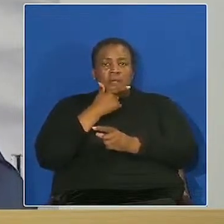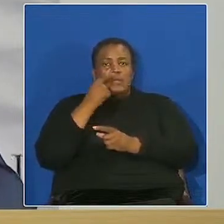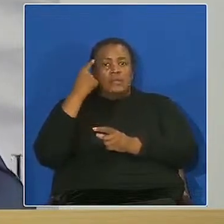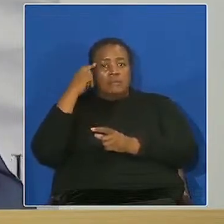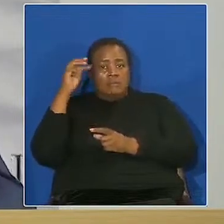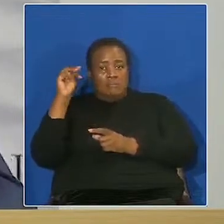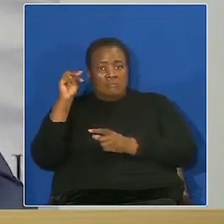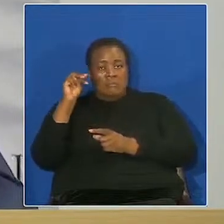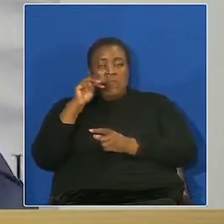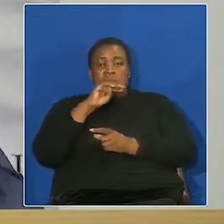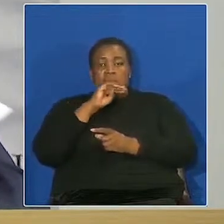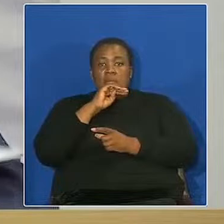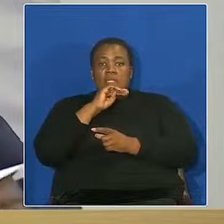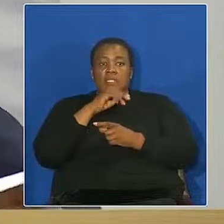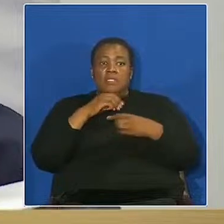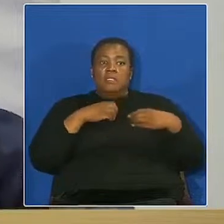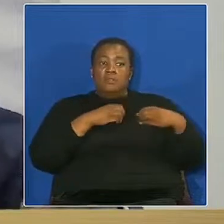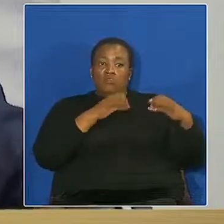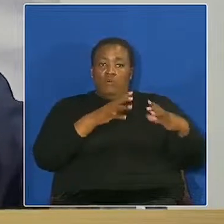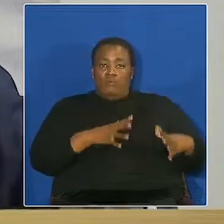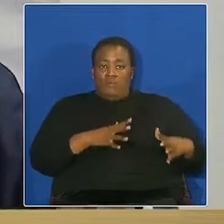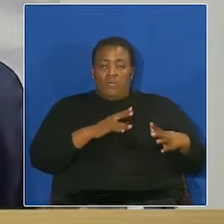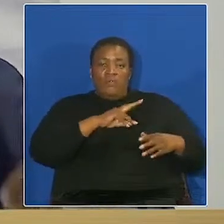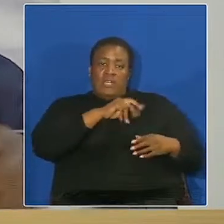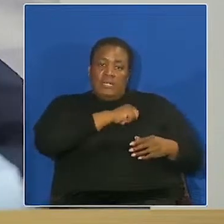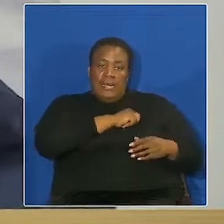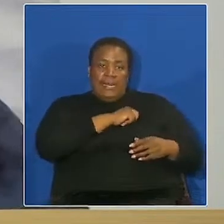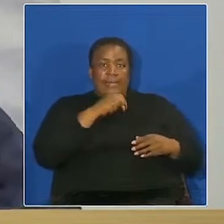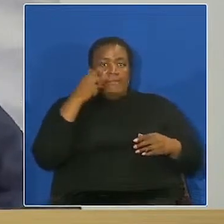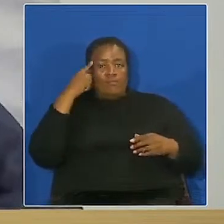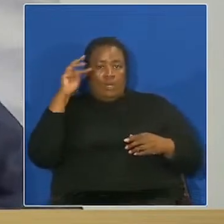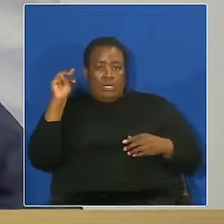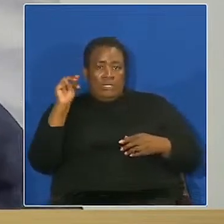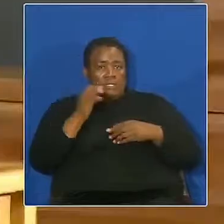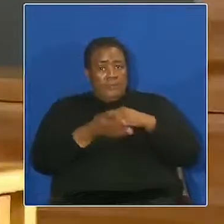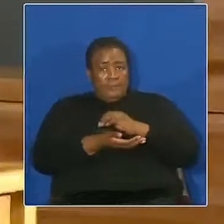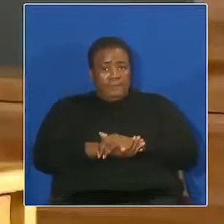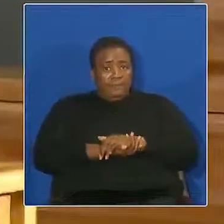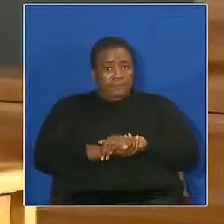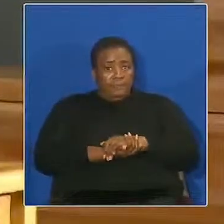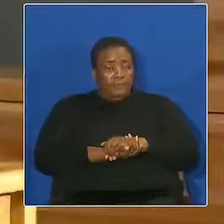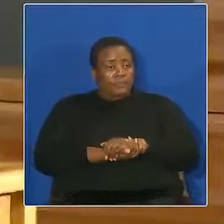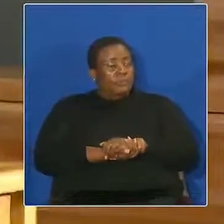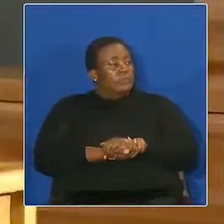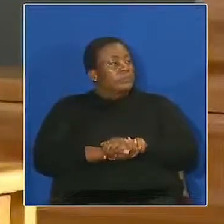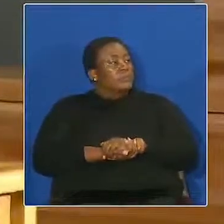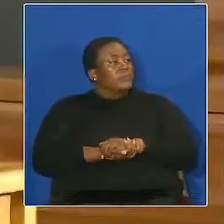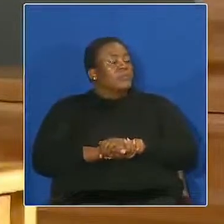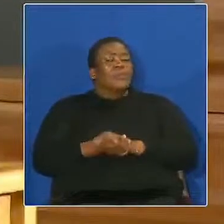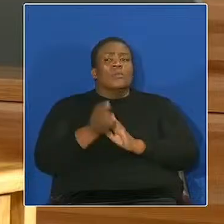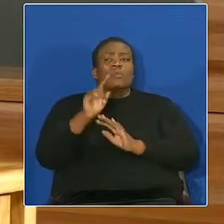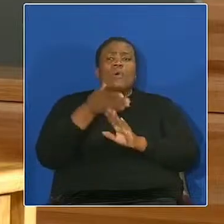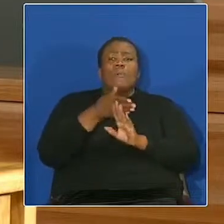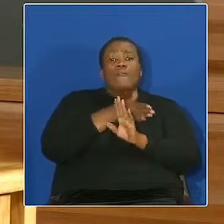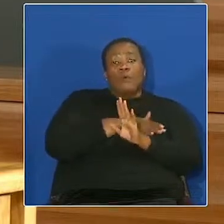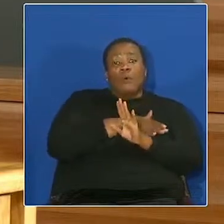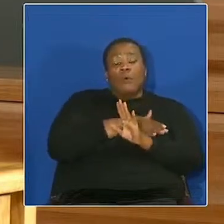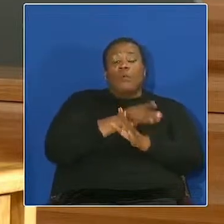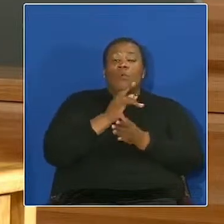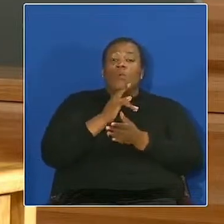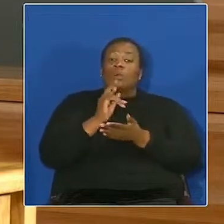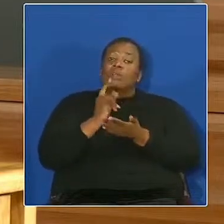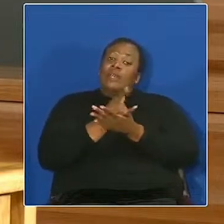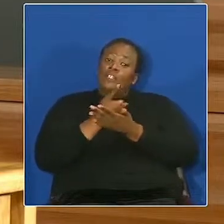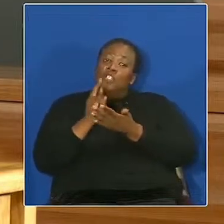Lieutenant General Mkhwanazi, Provincial Commissioner KZN. So earlier on in the chats, when we